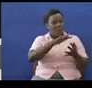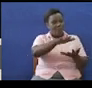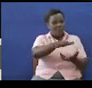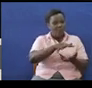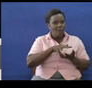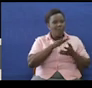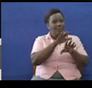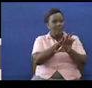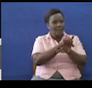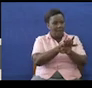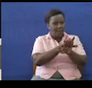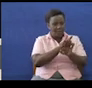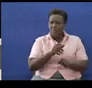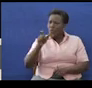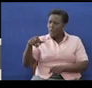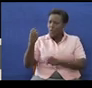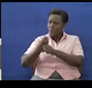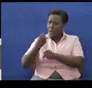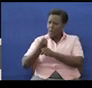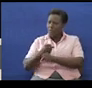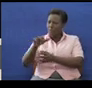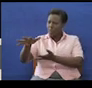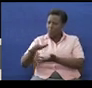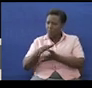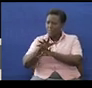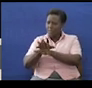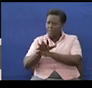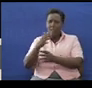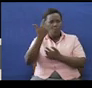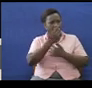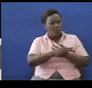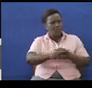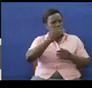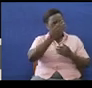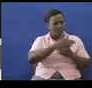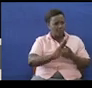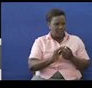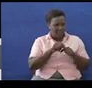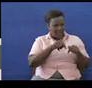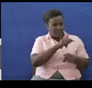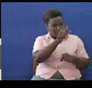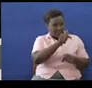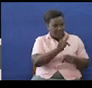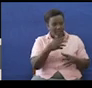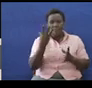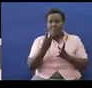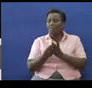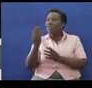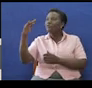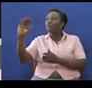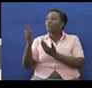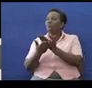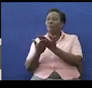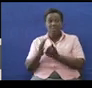say that water is also used for fishing. People practice fishing activities, selling fish locally